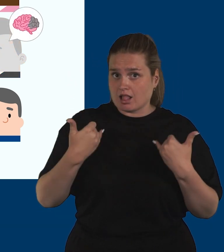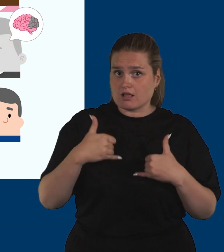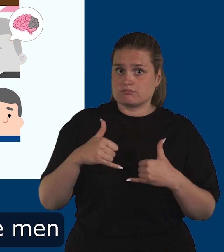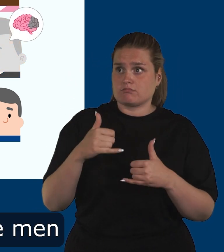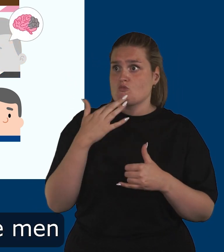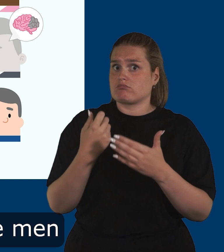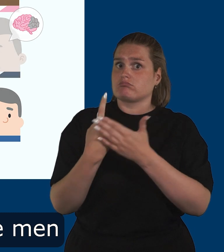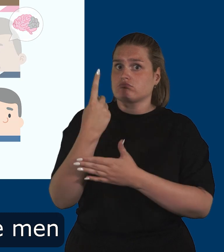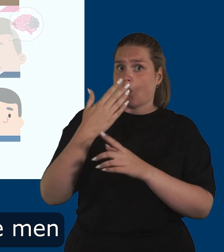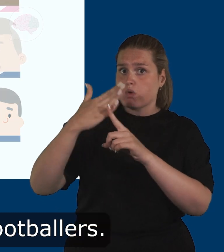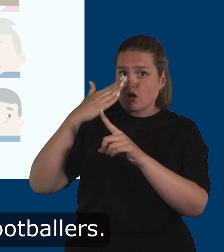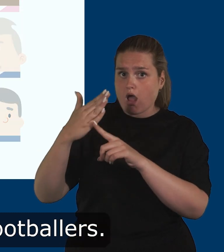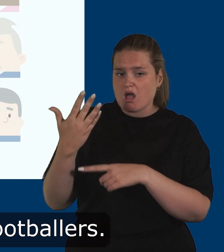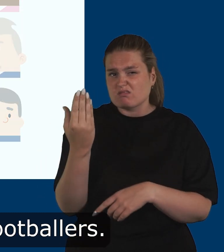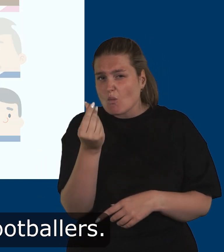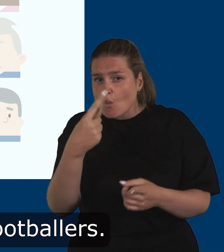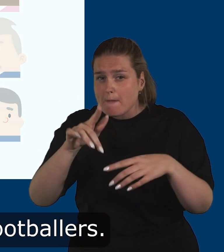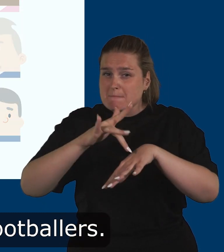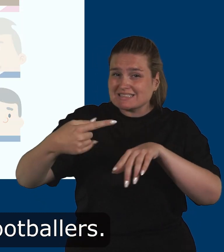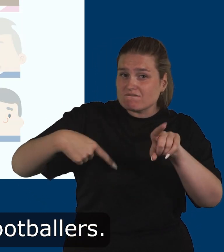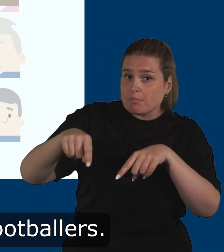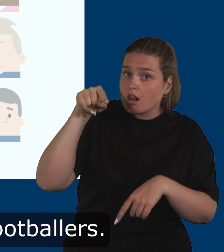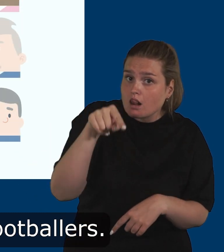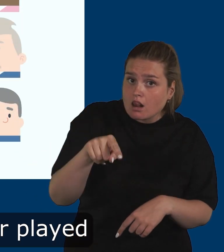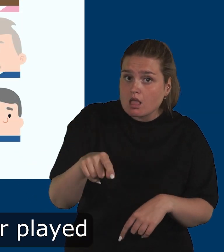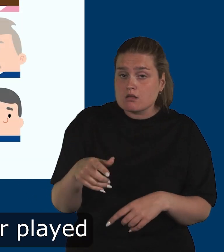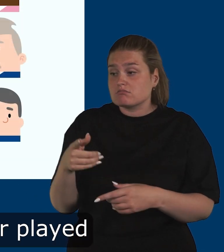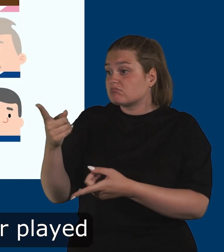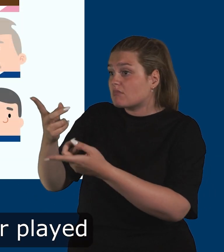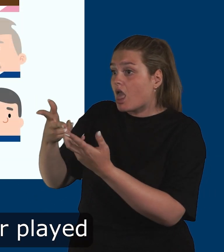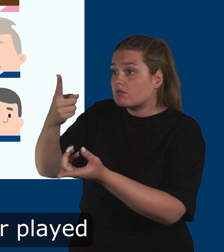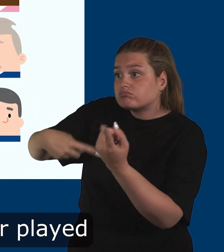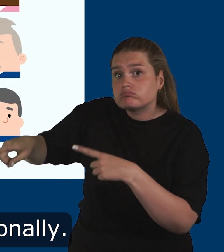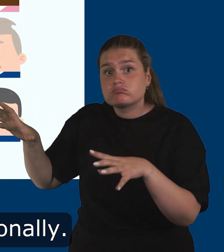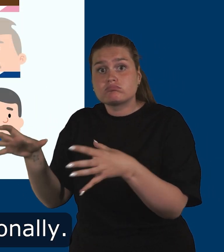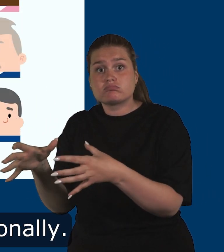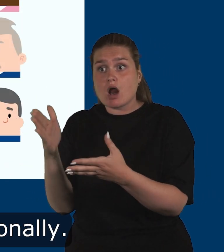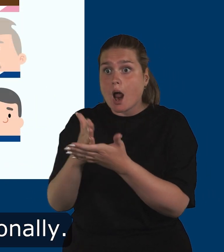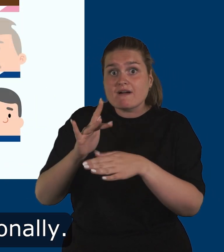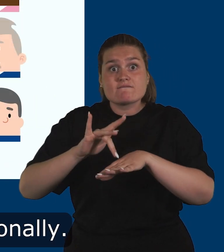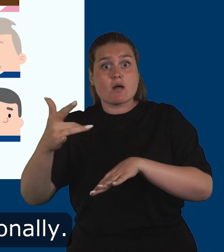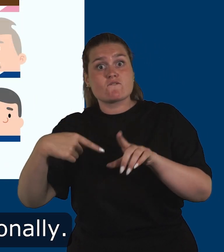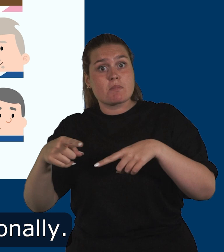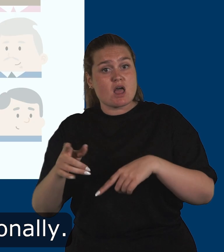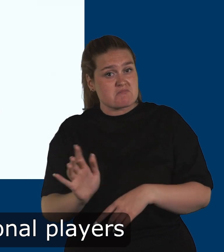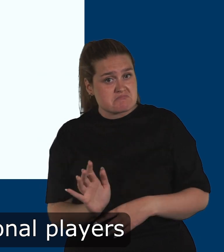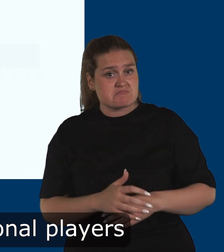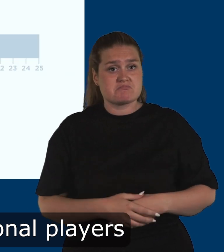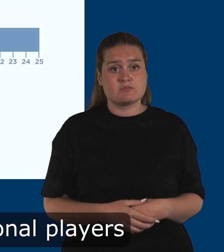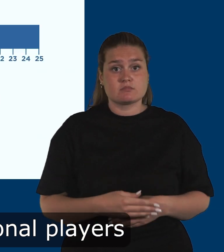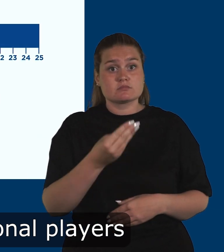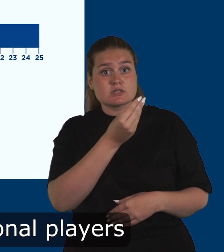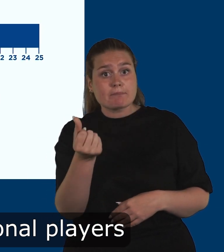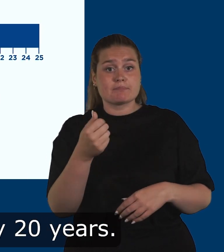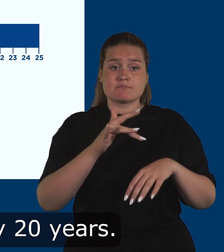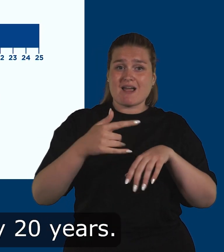a quarter of the men were professional footballers the rest had never played football professionally some of the